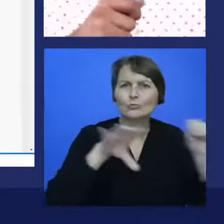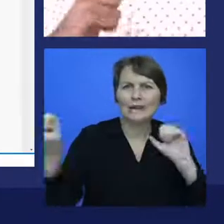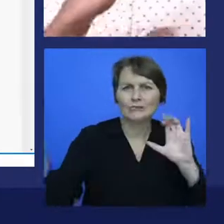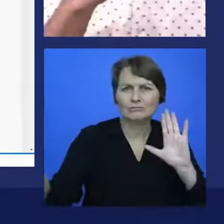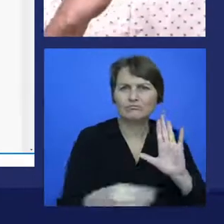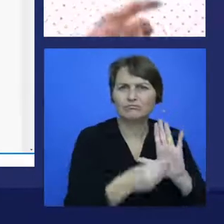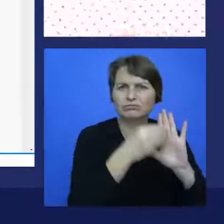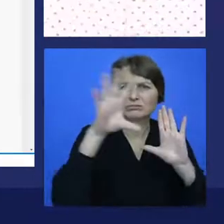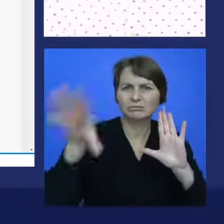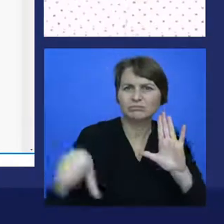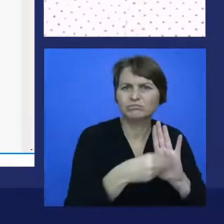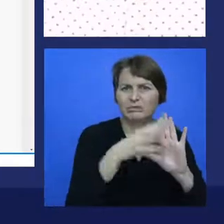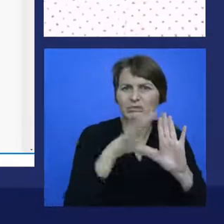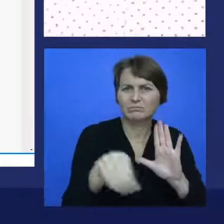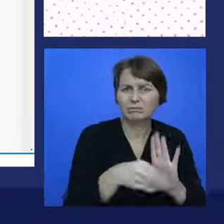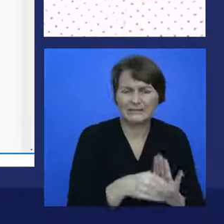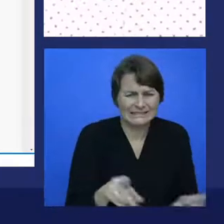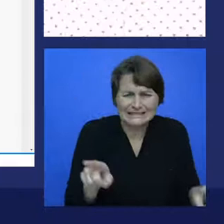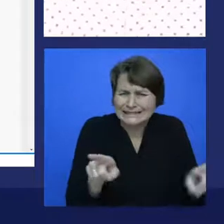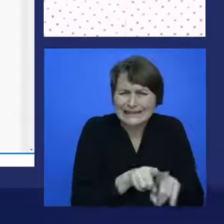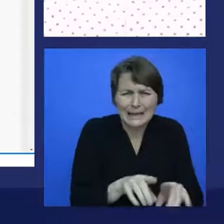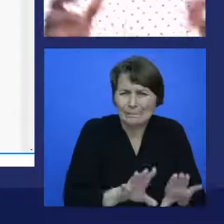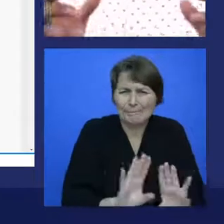we're using, for example,